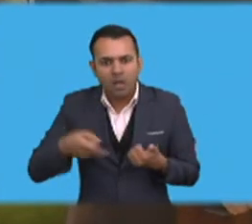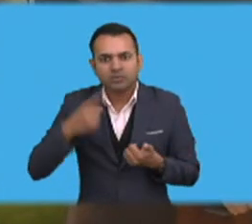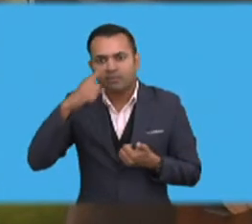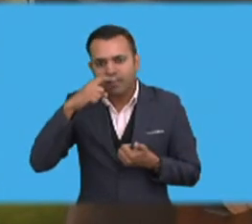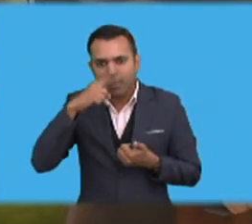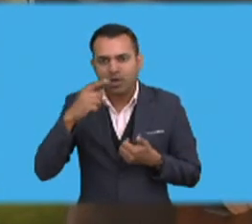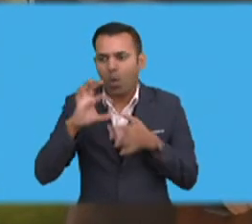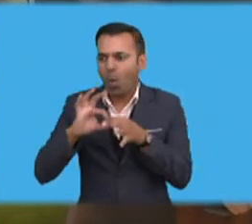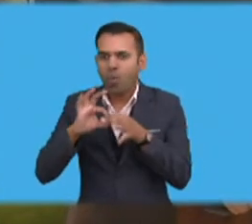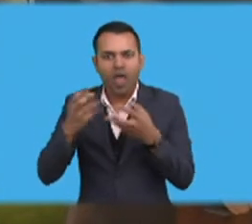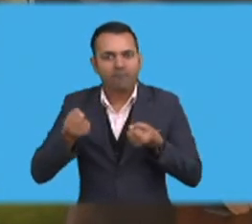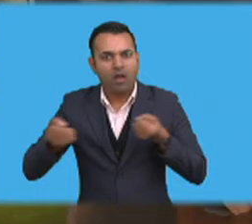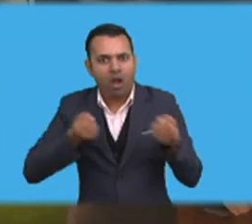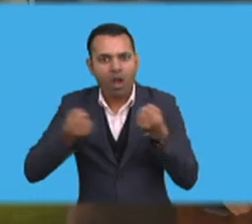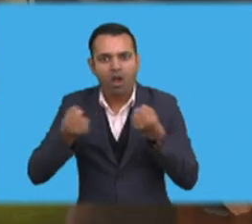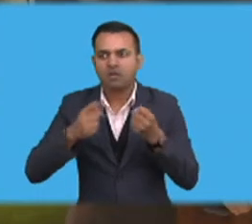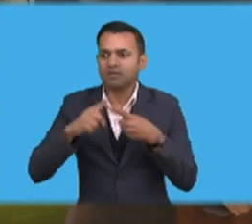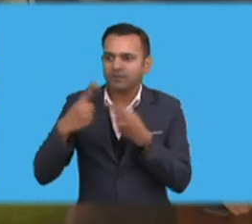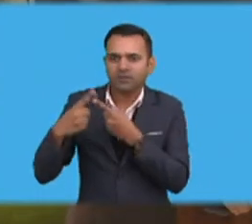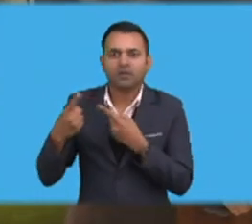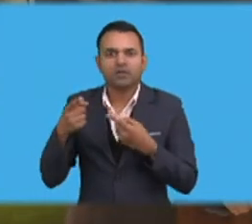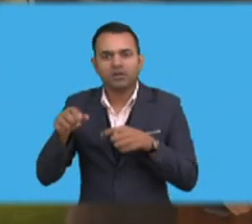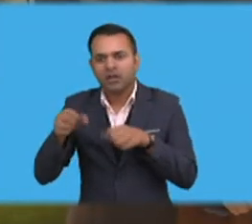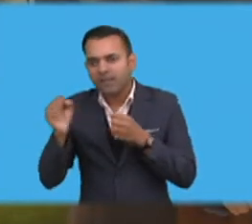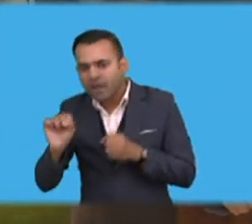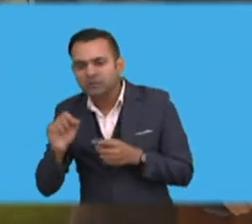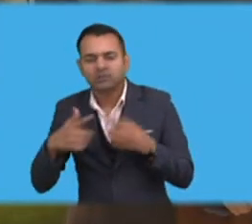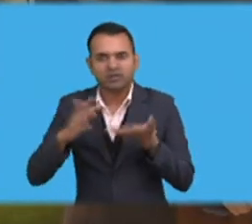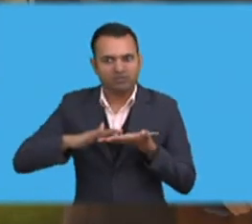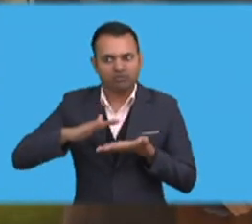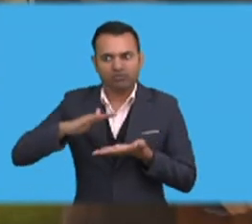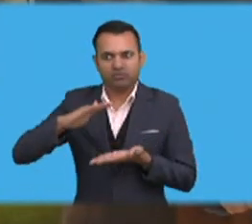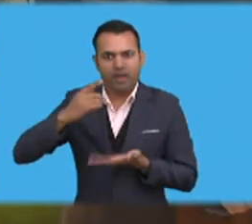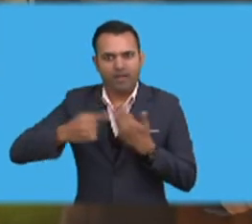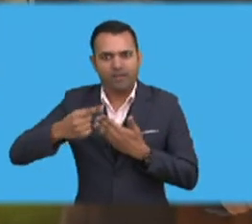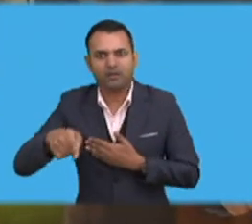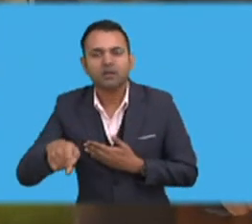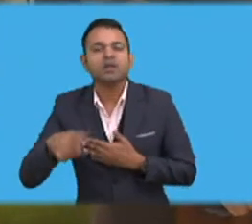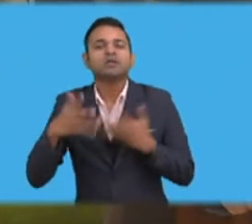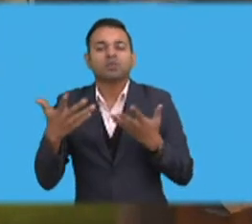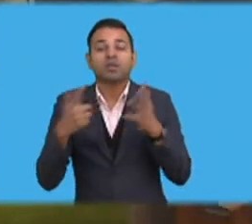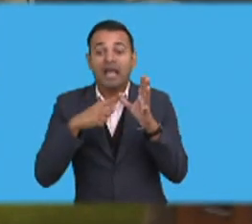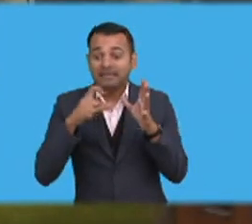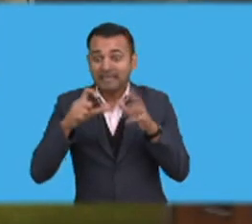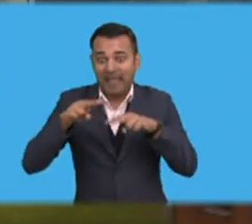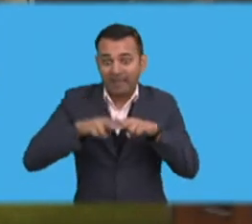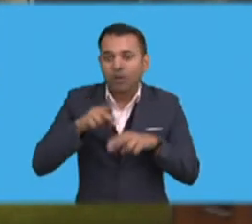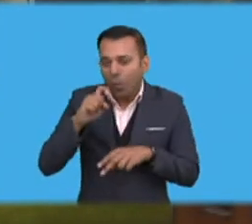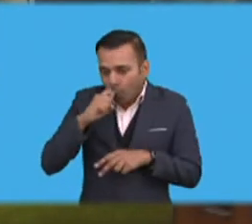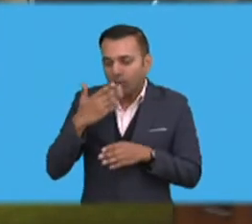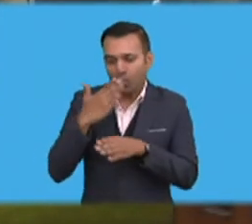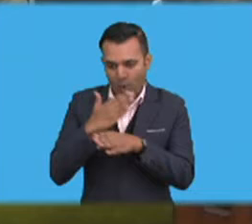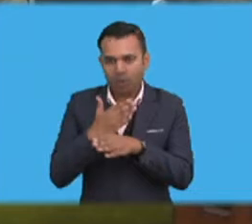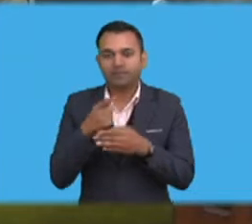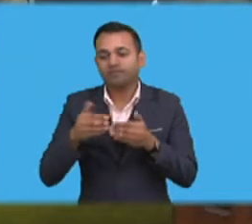vehicle registration on a daily basis has increased exponentially. To ensure that the ACCF was operational on 1 January 2018, as the